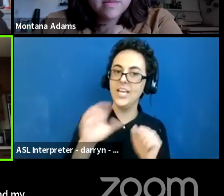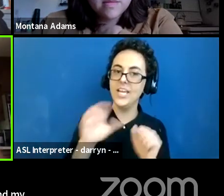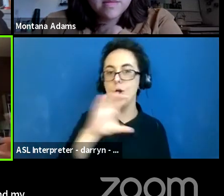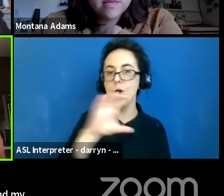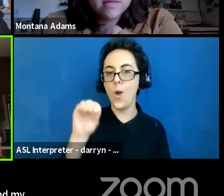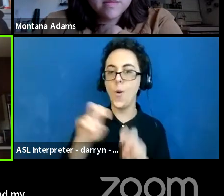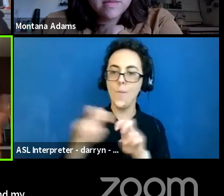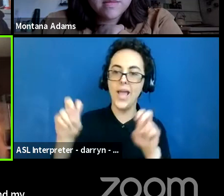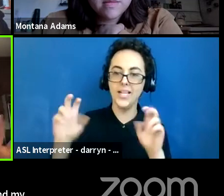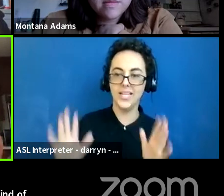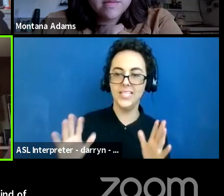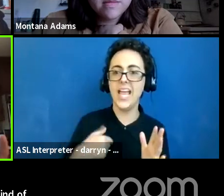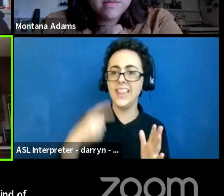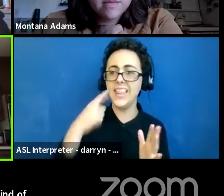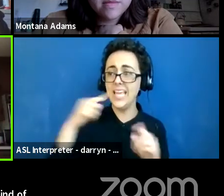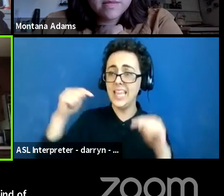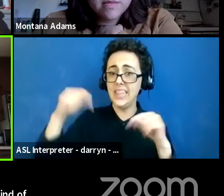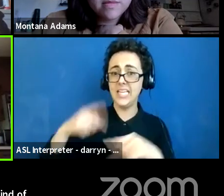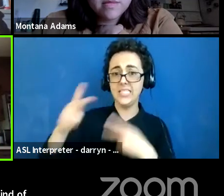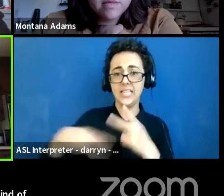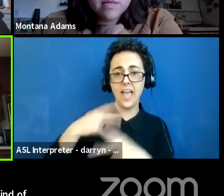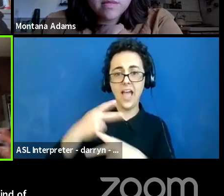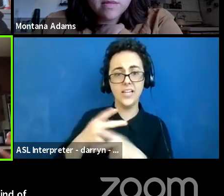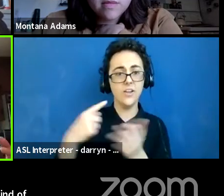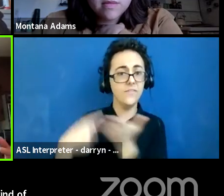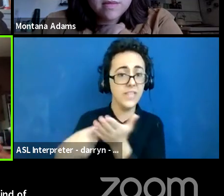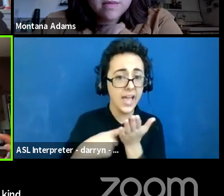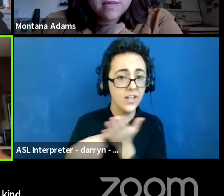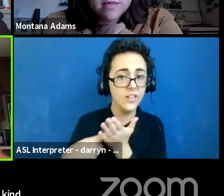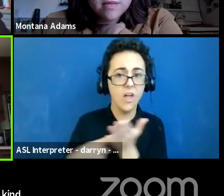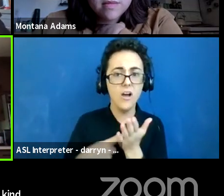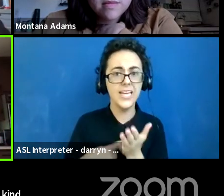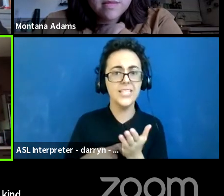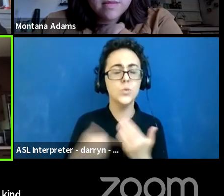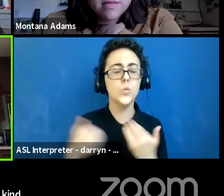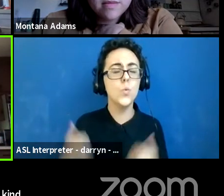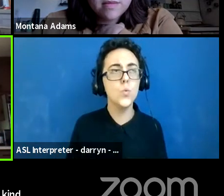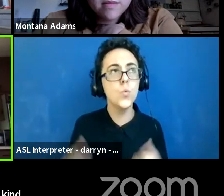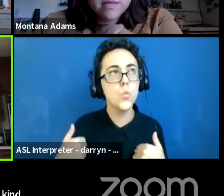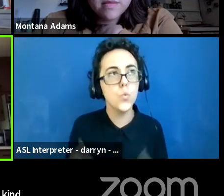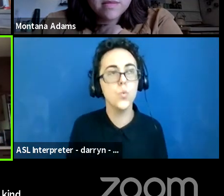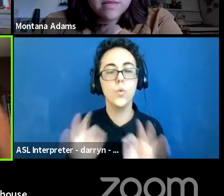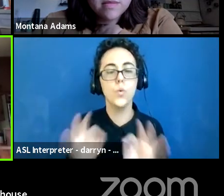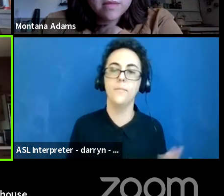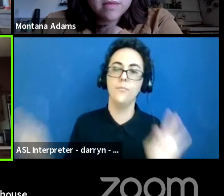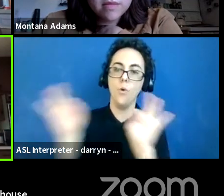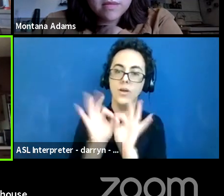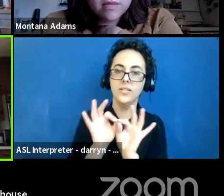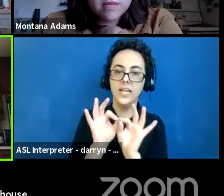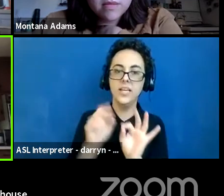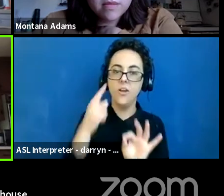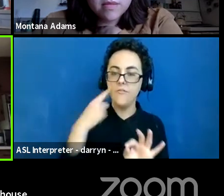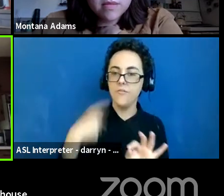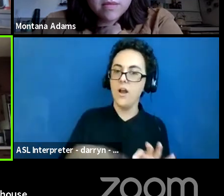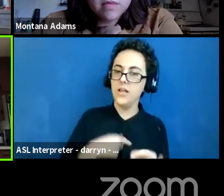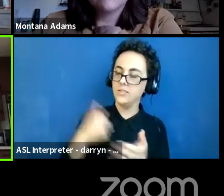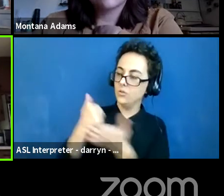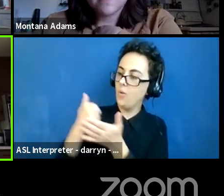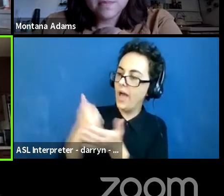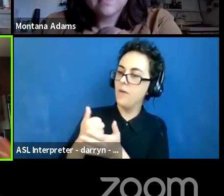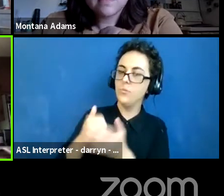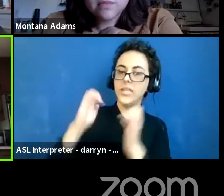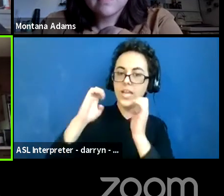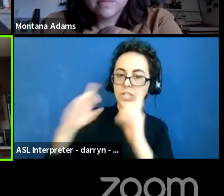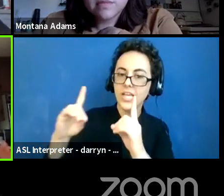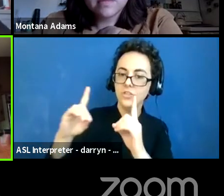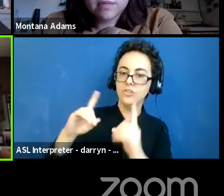I think this kind of dialogue is so vitally important to how we're helping with the education and the